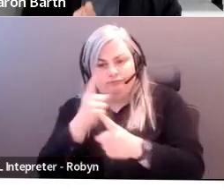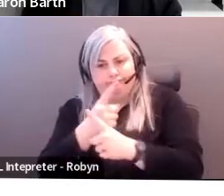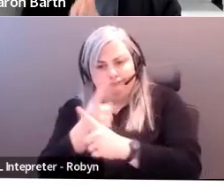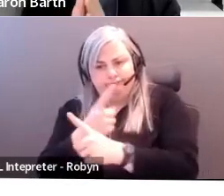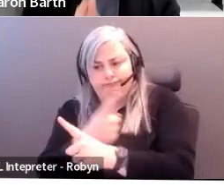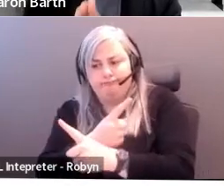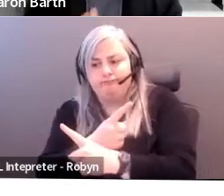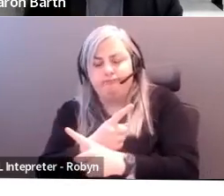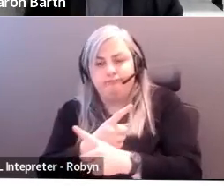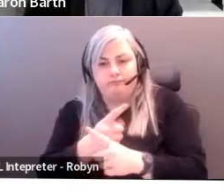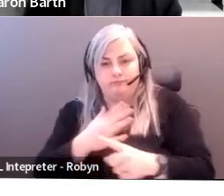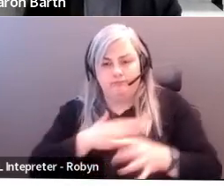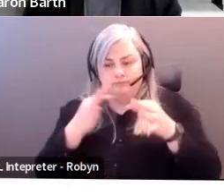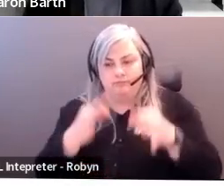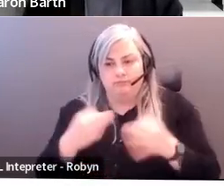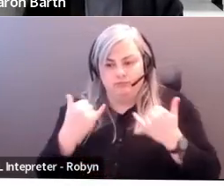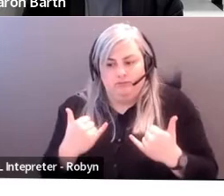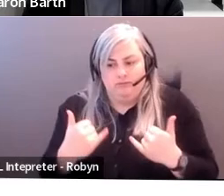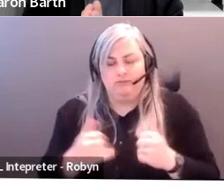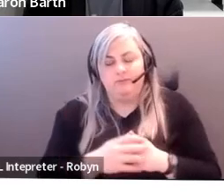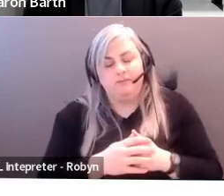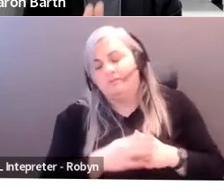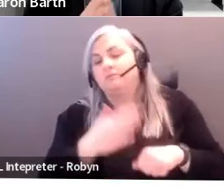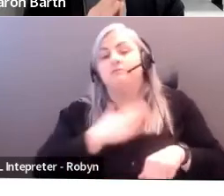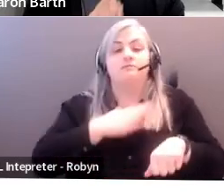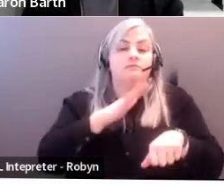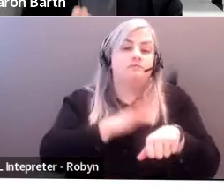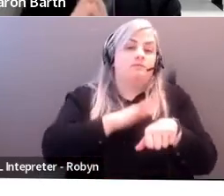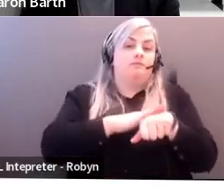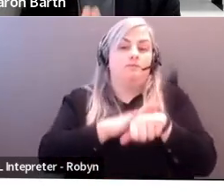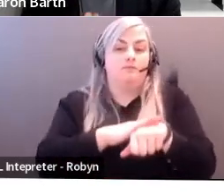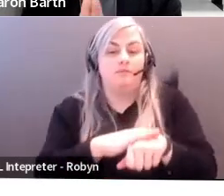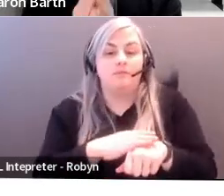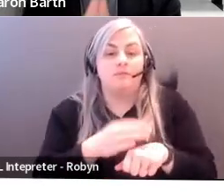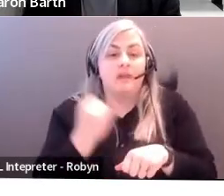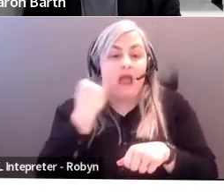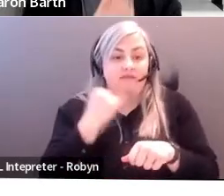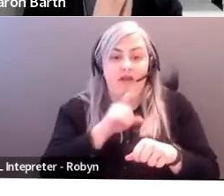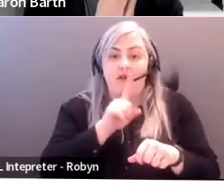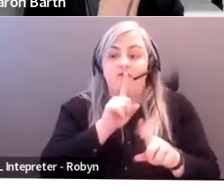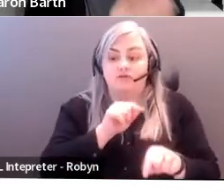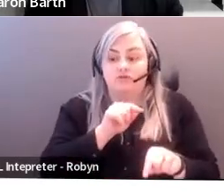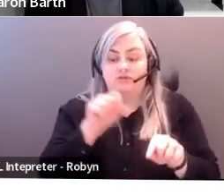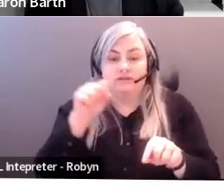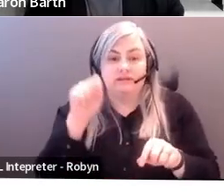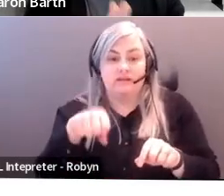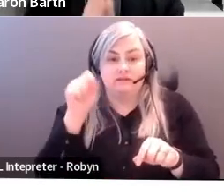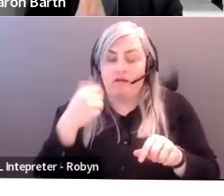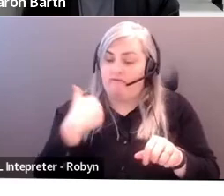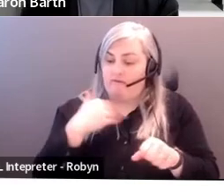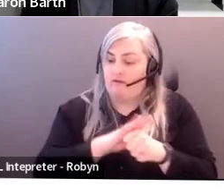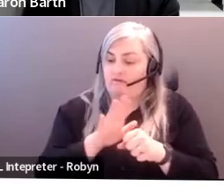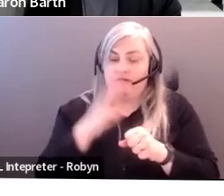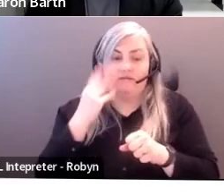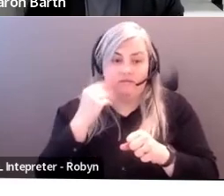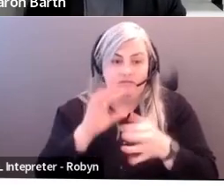to the decision I'm making right now? And my advice is, if the answer to this question is yes, that you do have enough experience and it